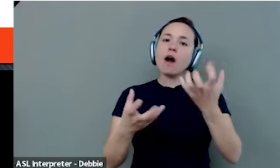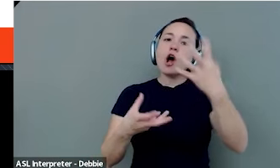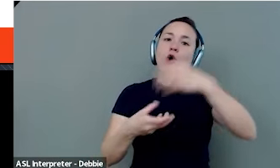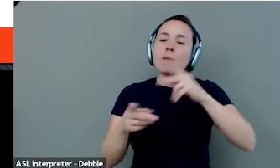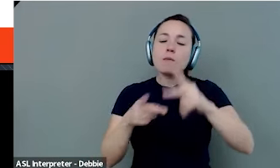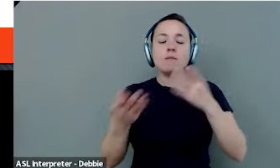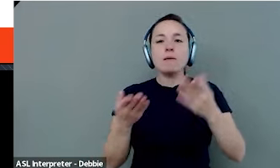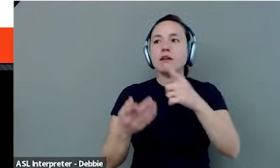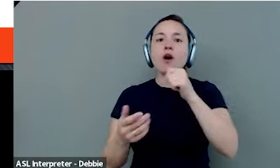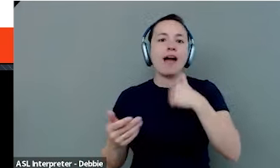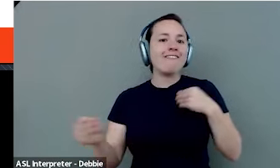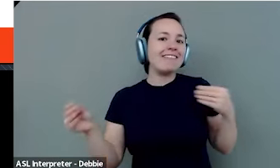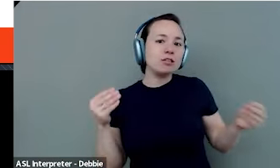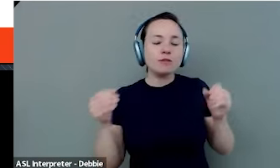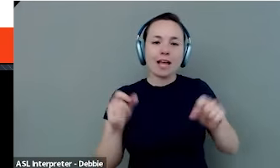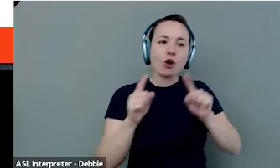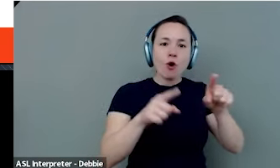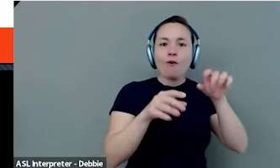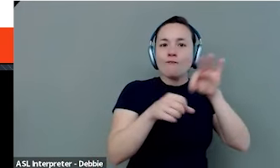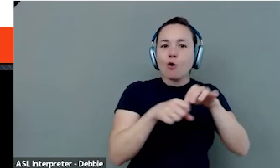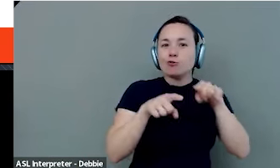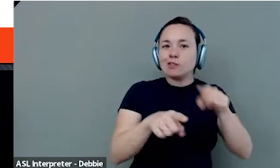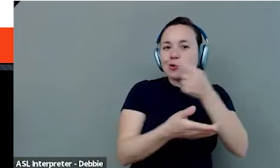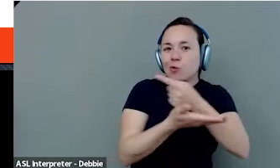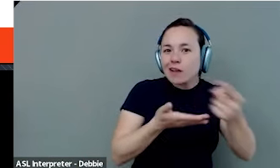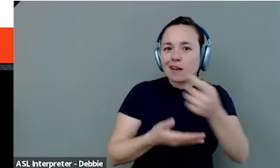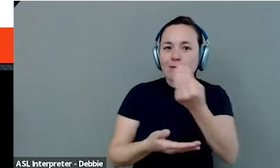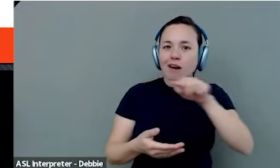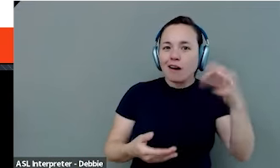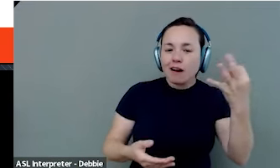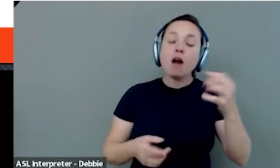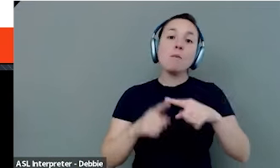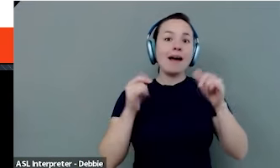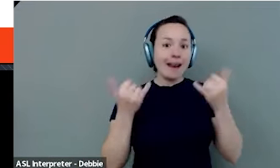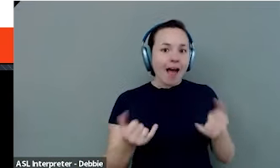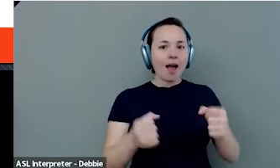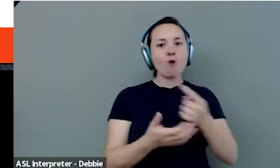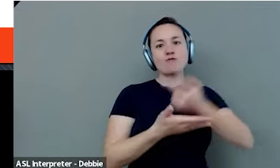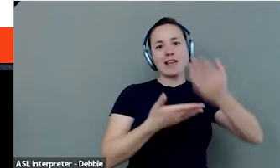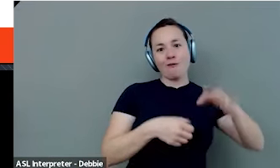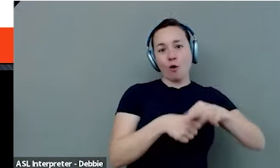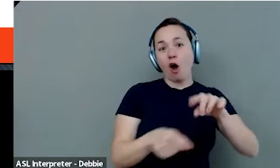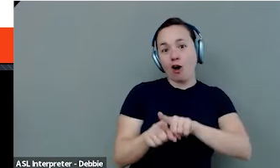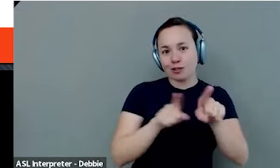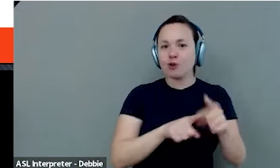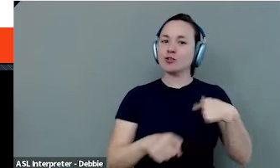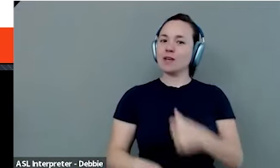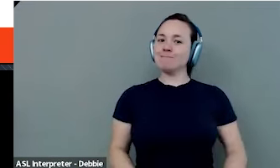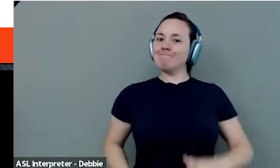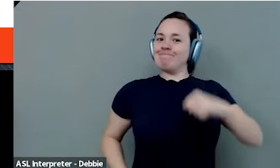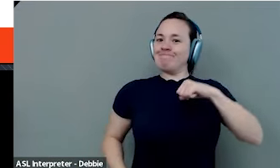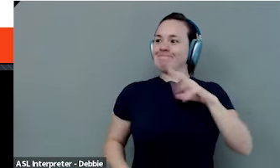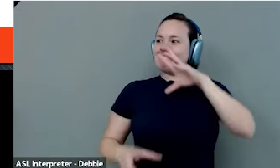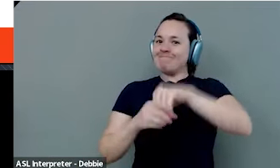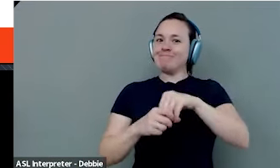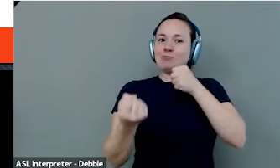do not have the flexibility to go vote on a weekday. They now also have the option to vote on a weekend. So we are very proud to be one of these